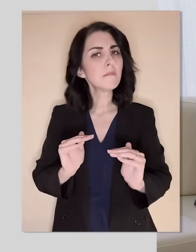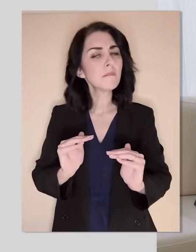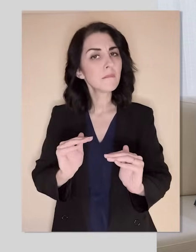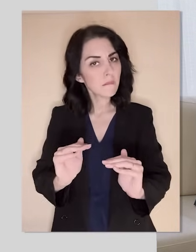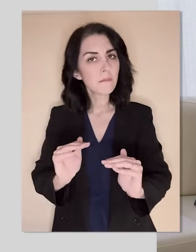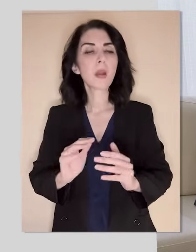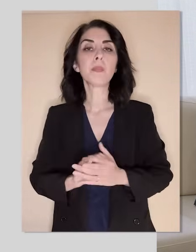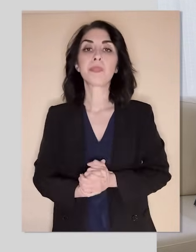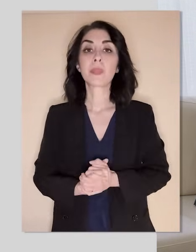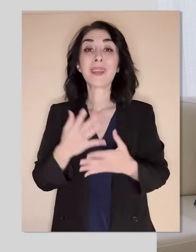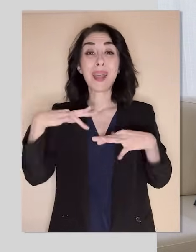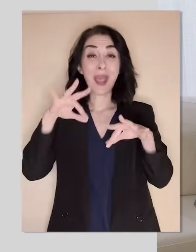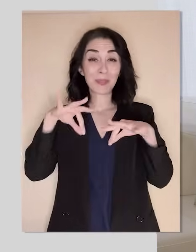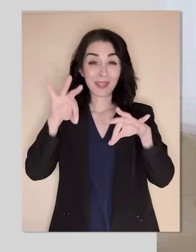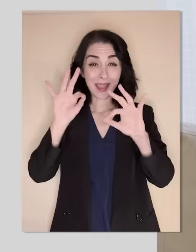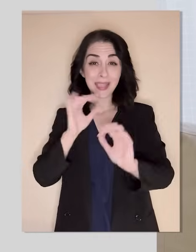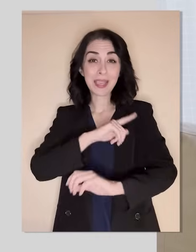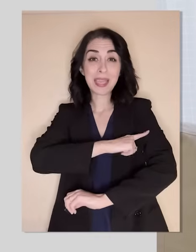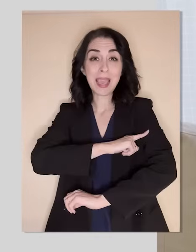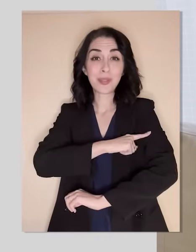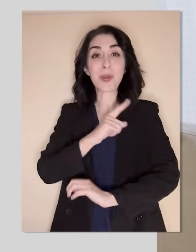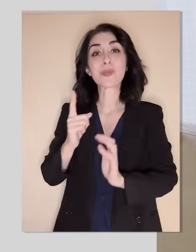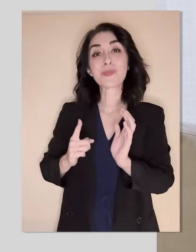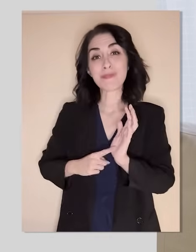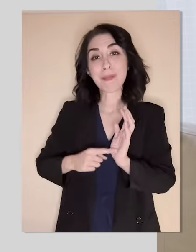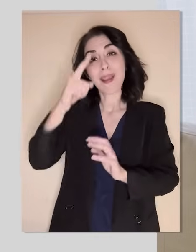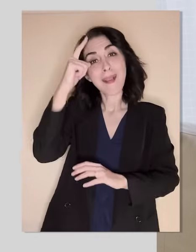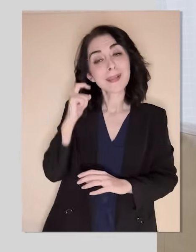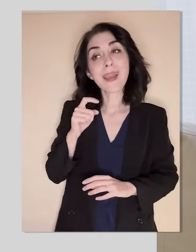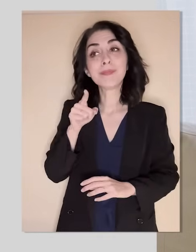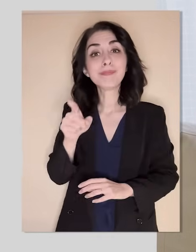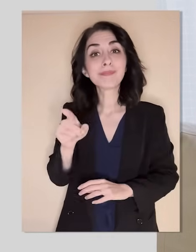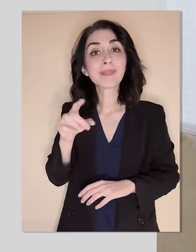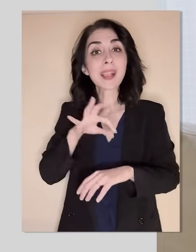away you have to know if your patients are females and